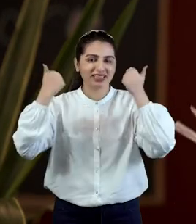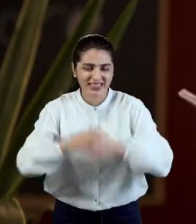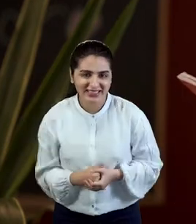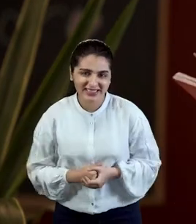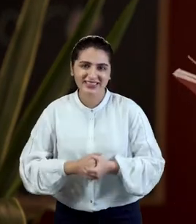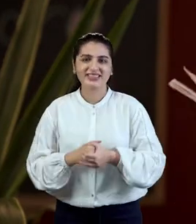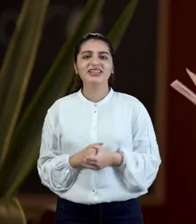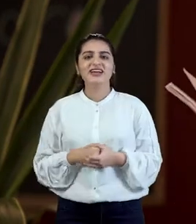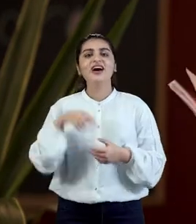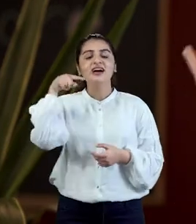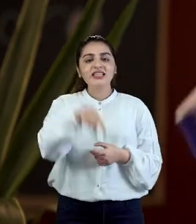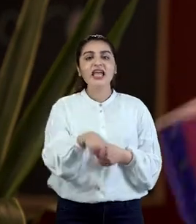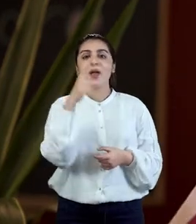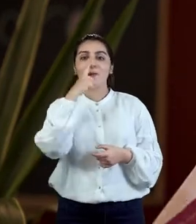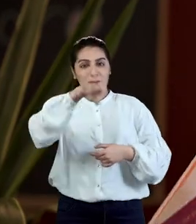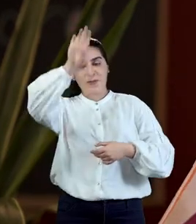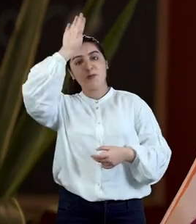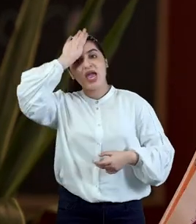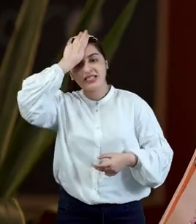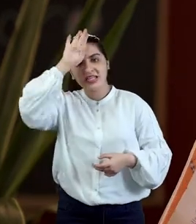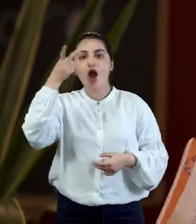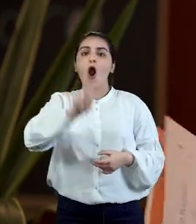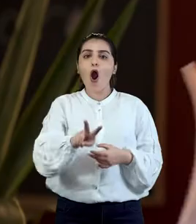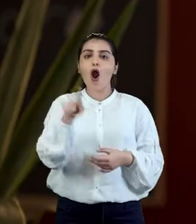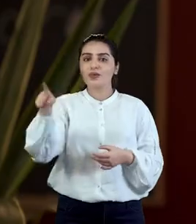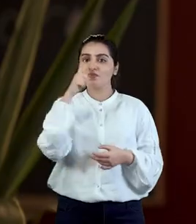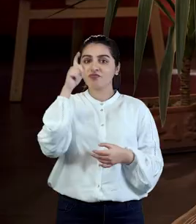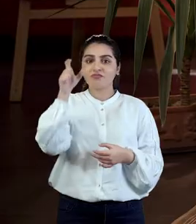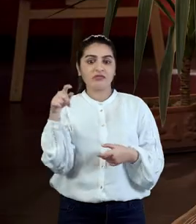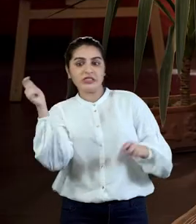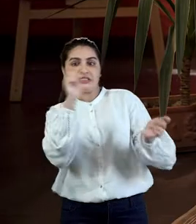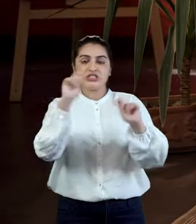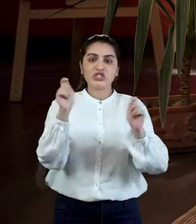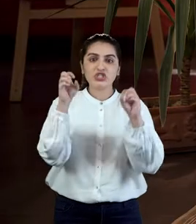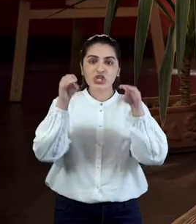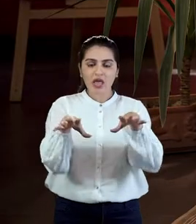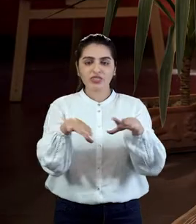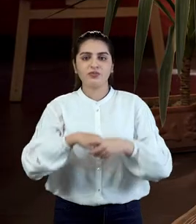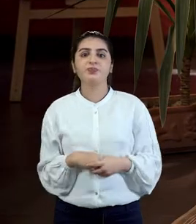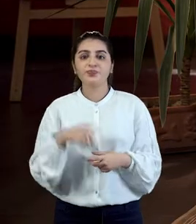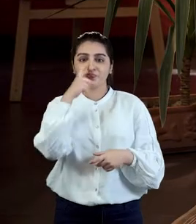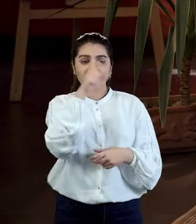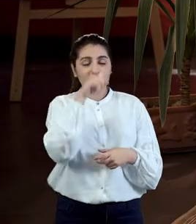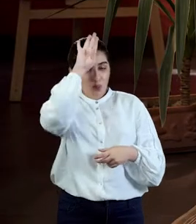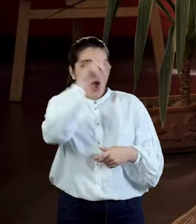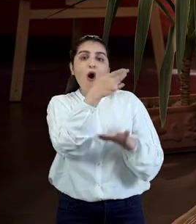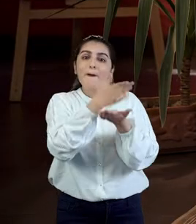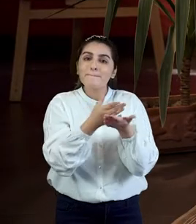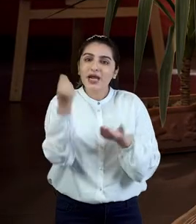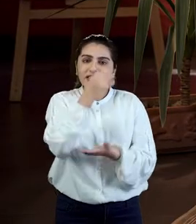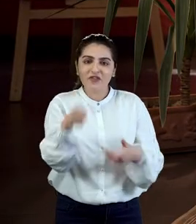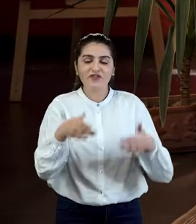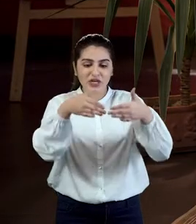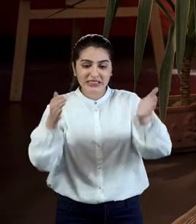hai. So this is The Princess and the Wizard. It was Princess Eliza's birthday. She was